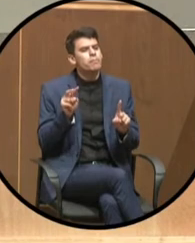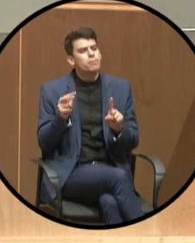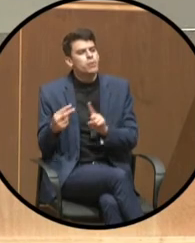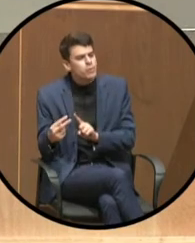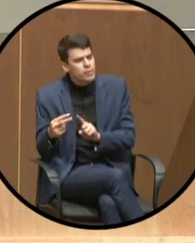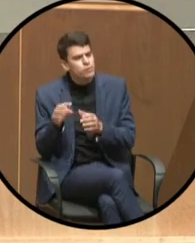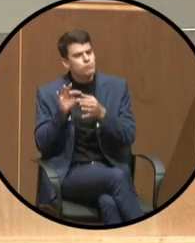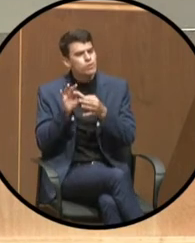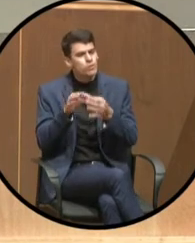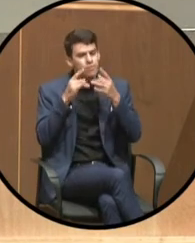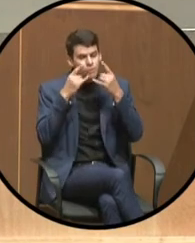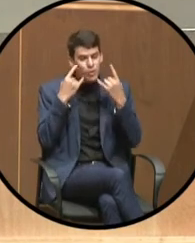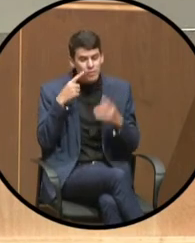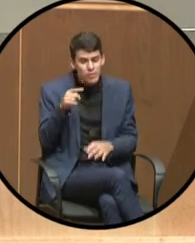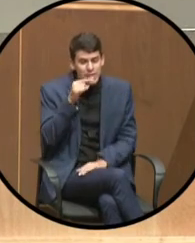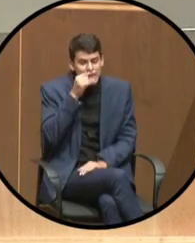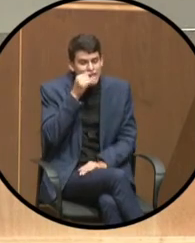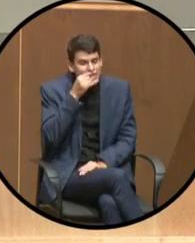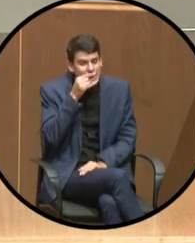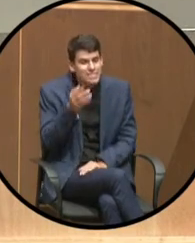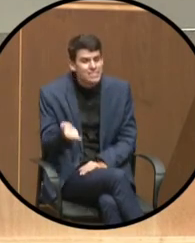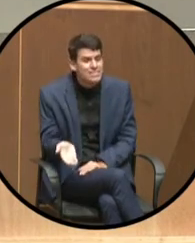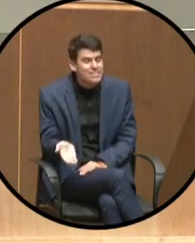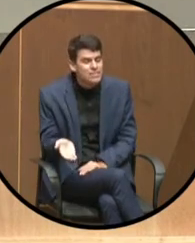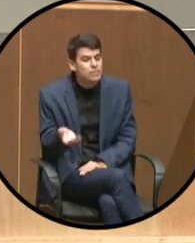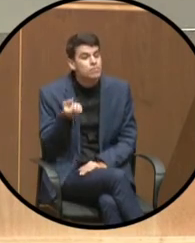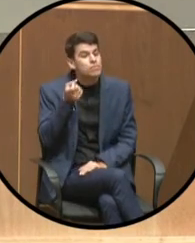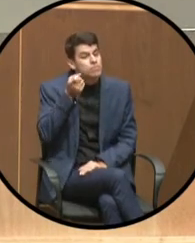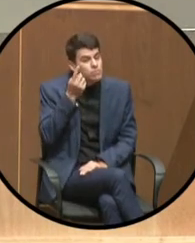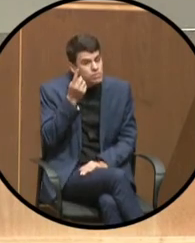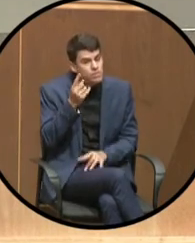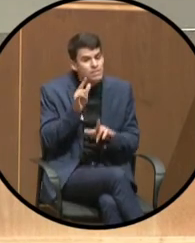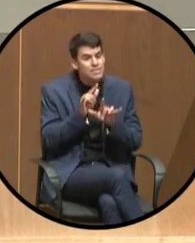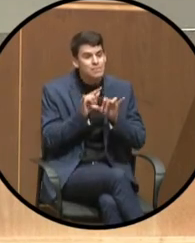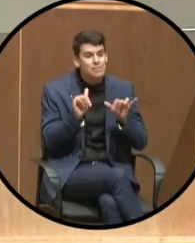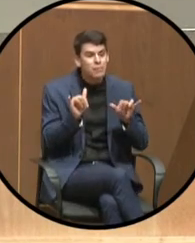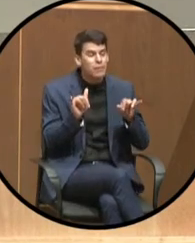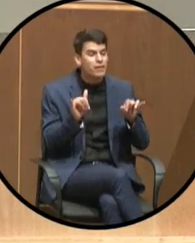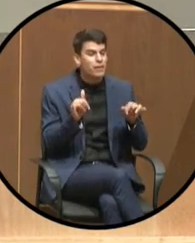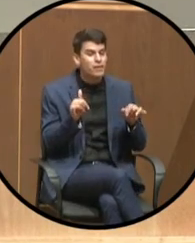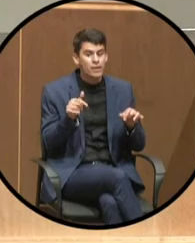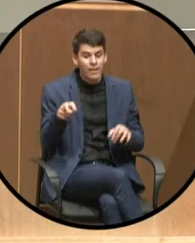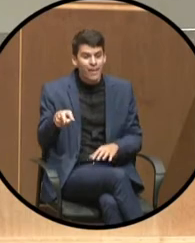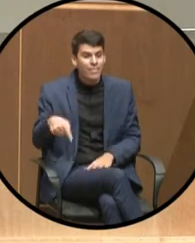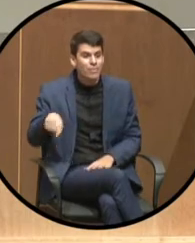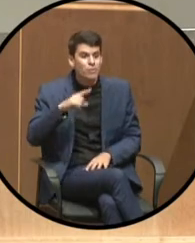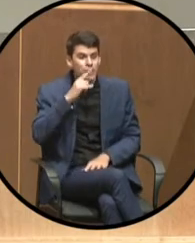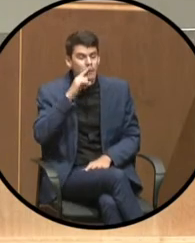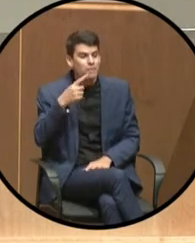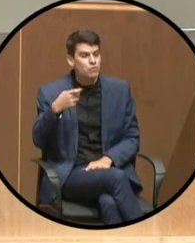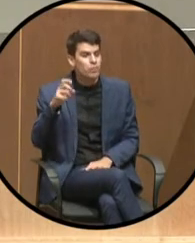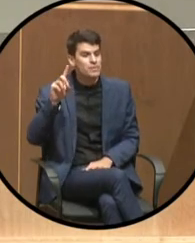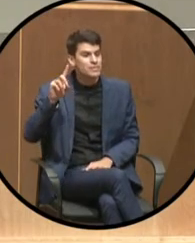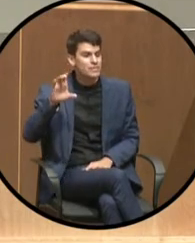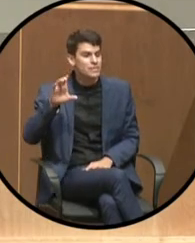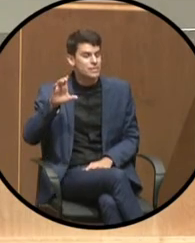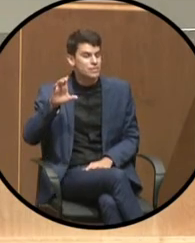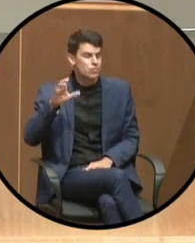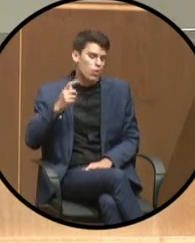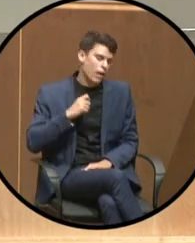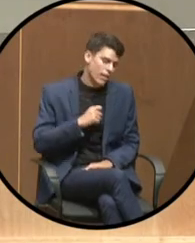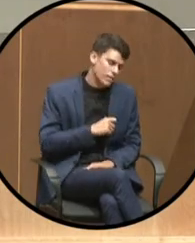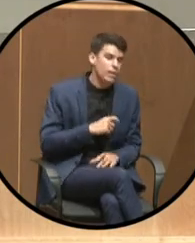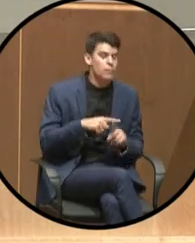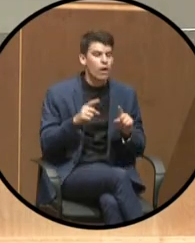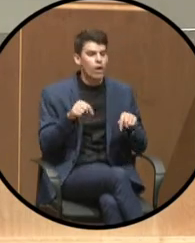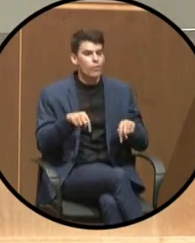the mask for little kids. But at the same time, we're in Florida. They're from D.C. Well, I mean, Atlanta, but we were